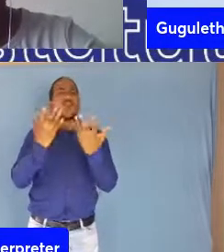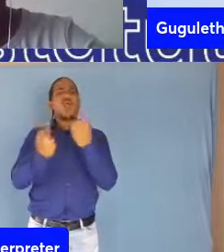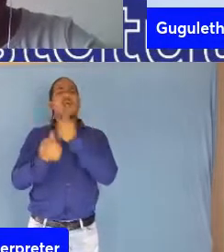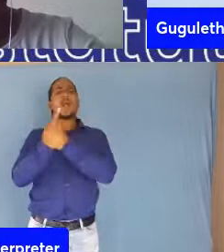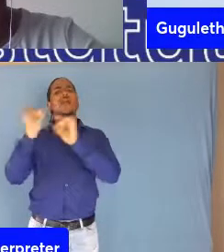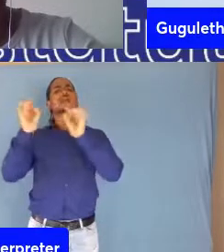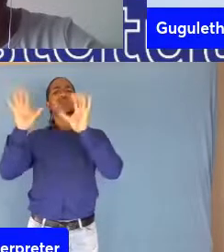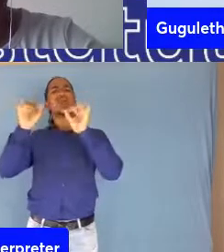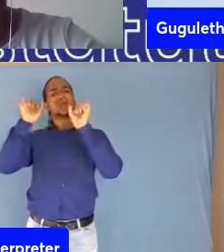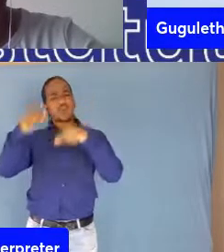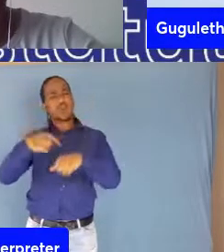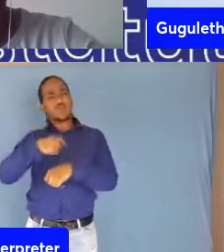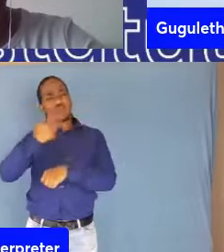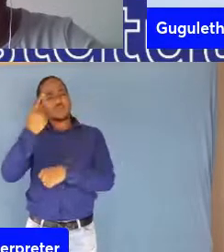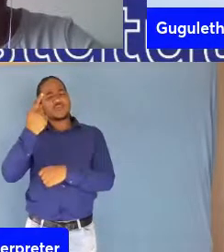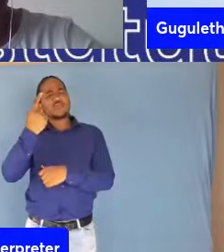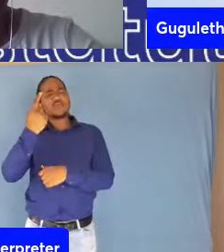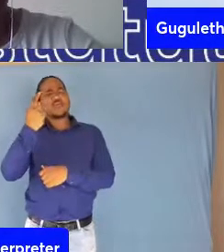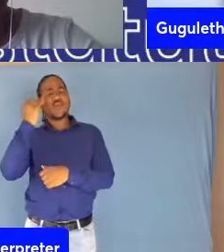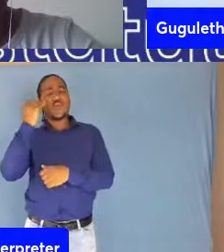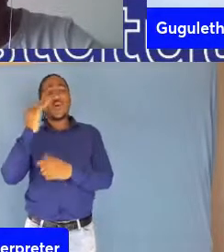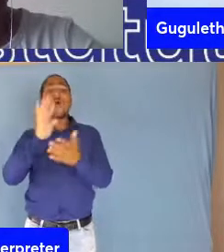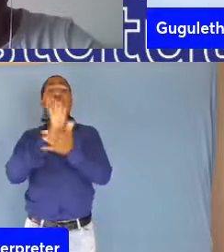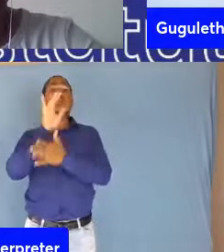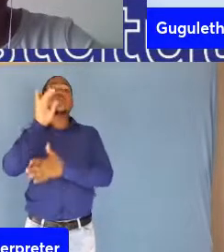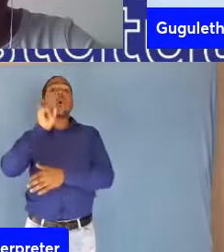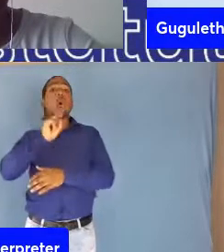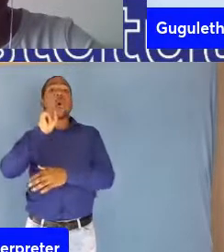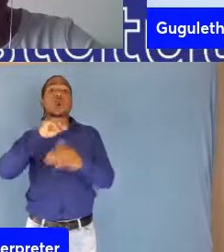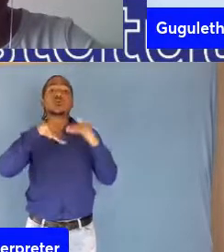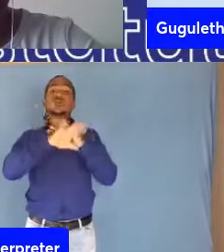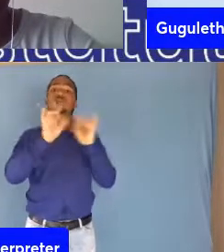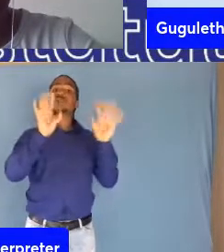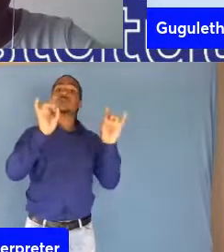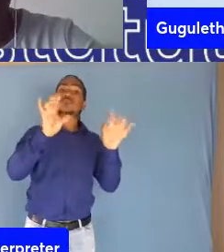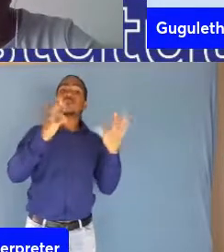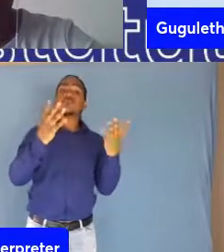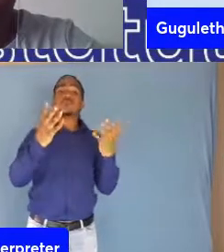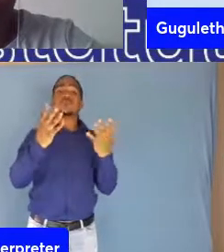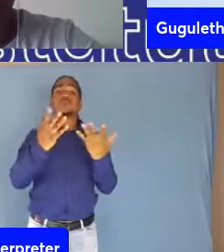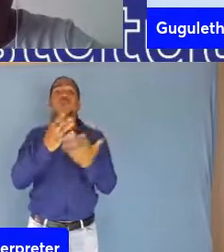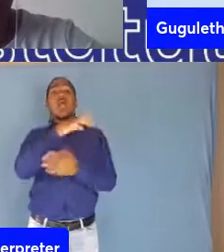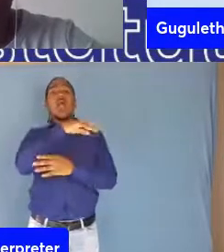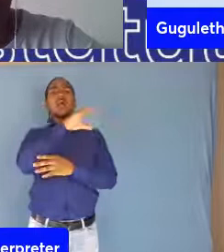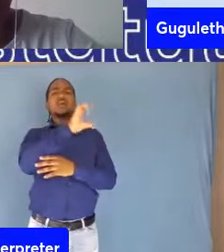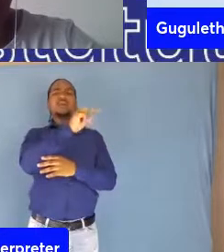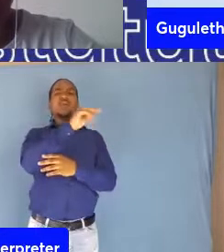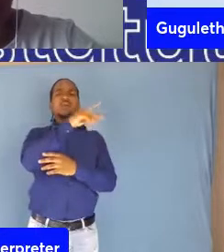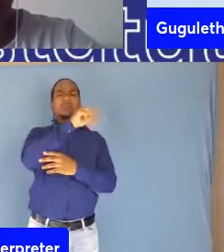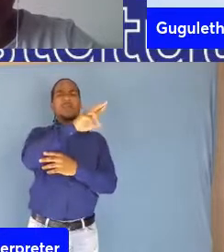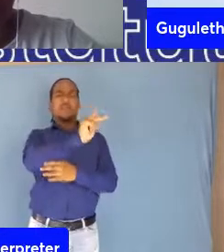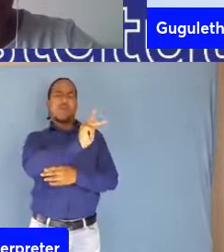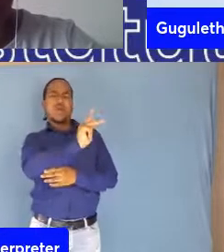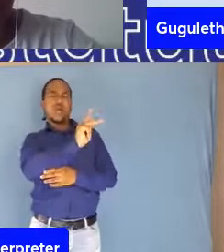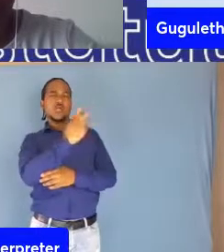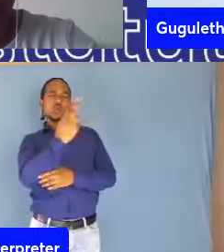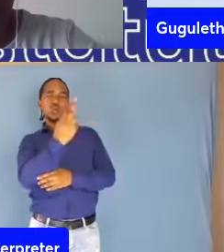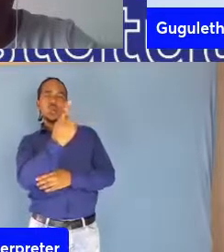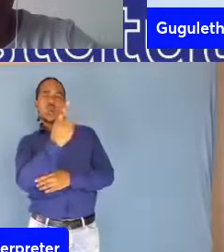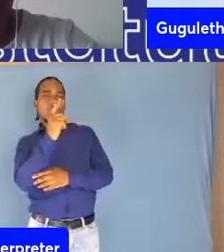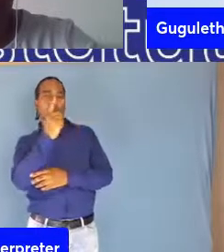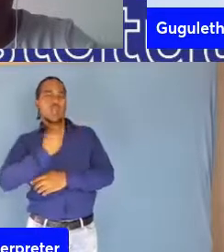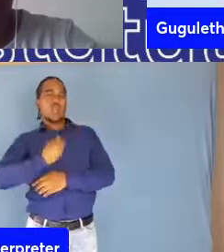that 14-year-olds are going to taverns. We have a case in Scenery Park where 21 young